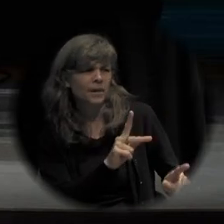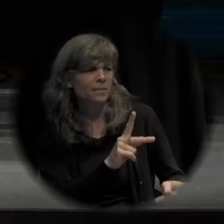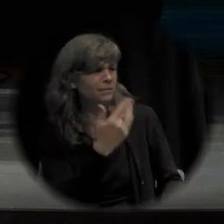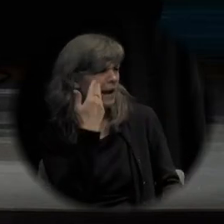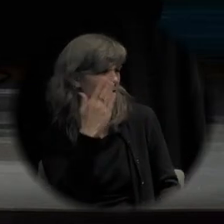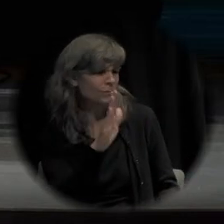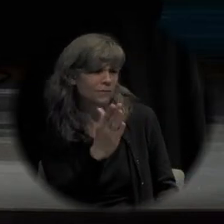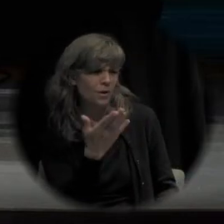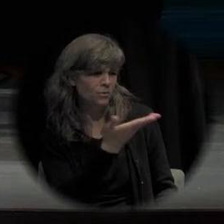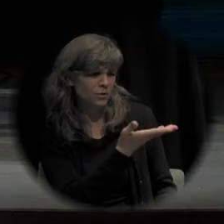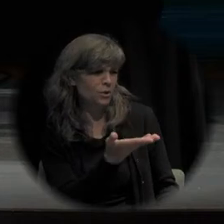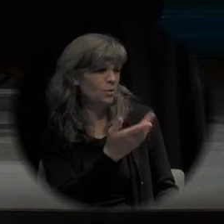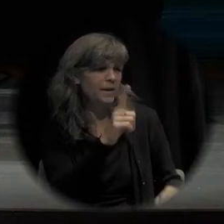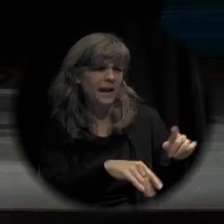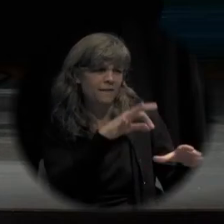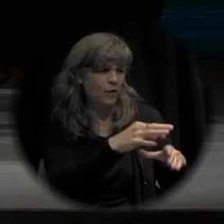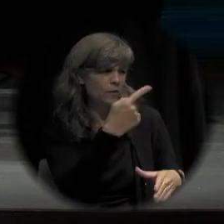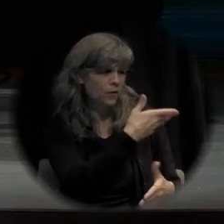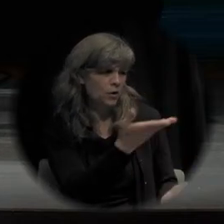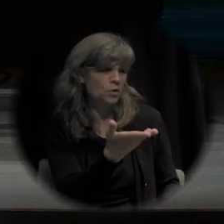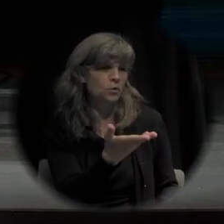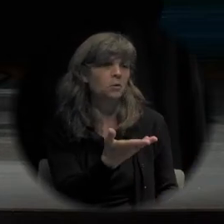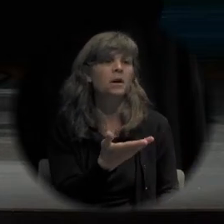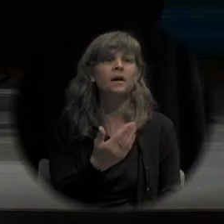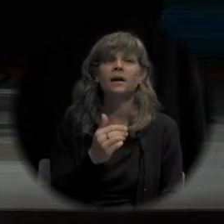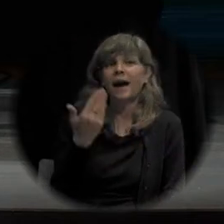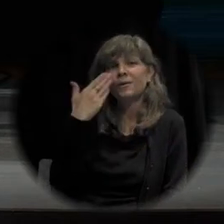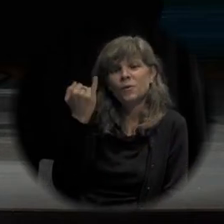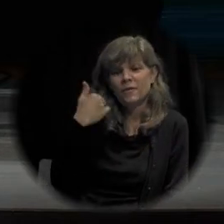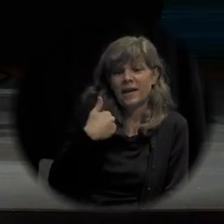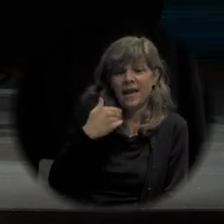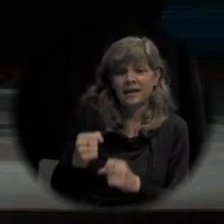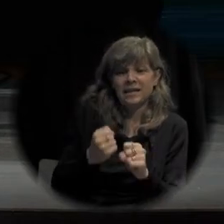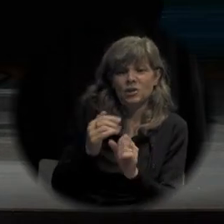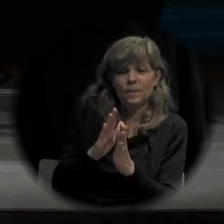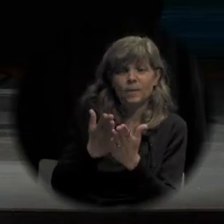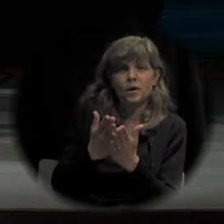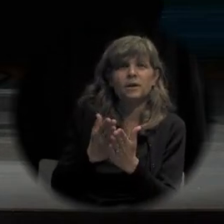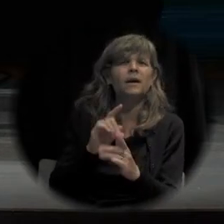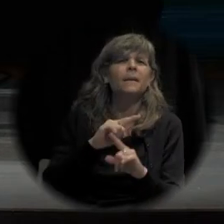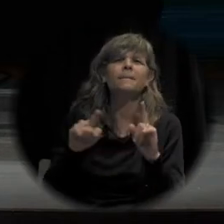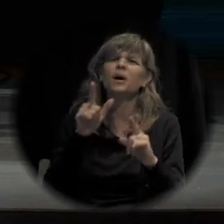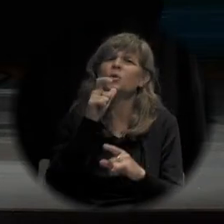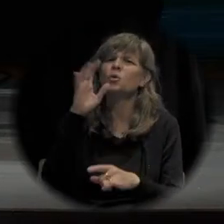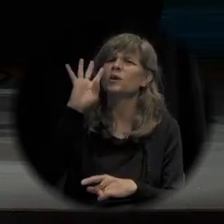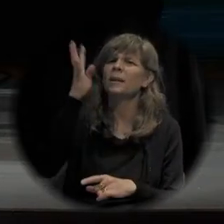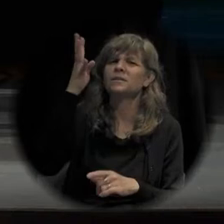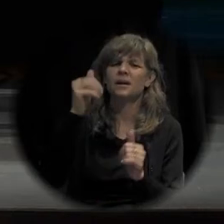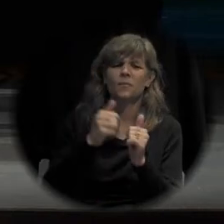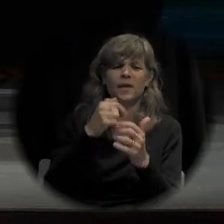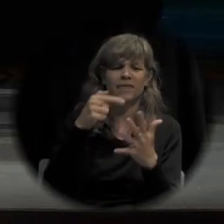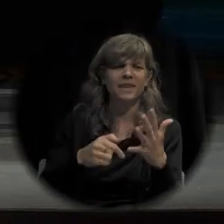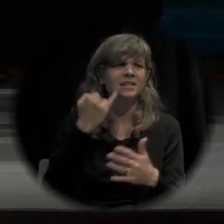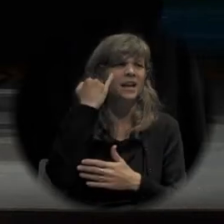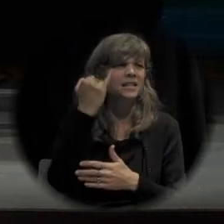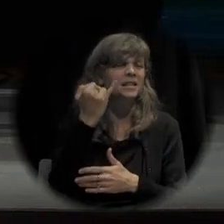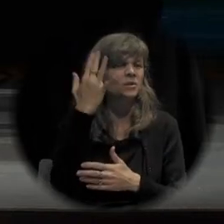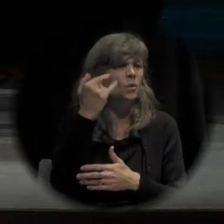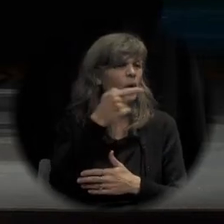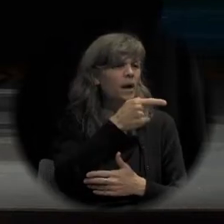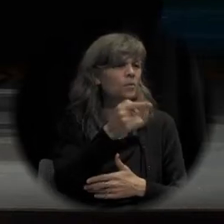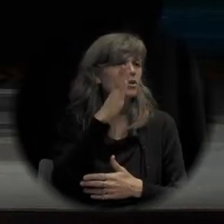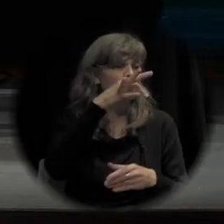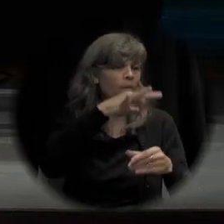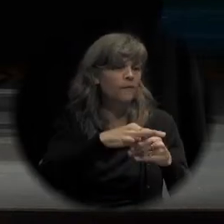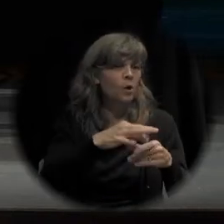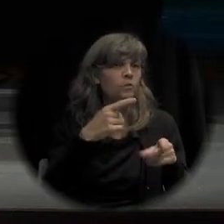yearbook. But we do things like, and I don't know who actually comes up with these ideas, but why would you vote in